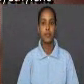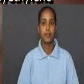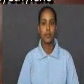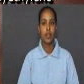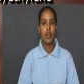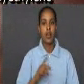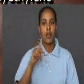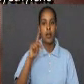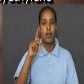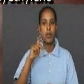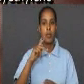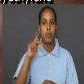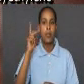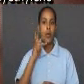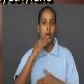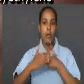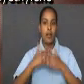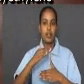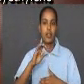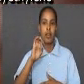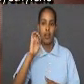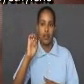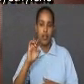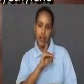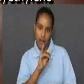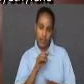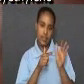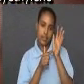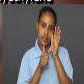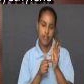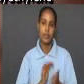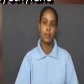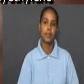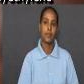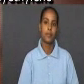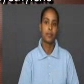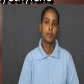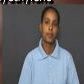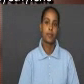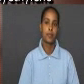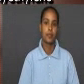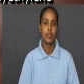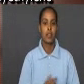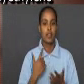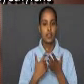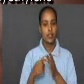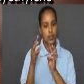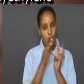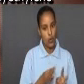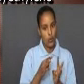The polymerization of ethylene looks like this. In this